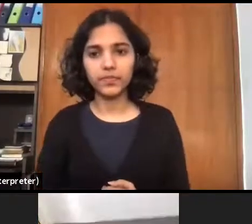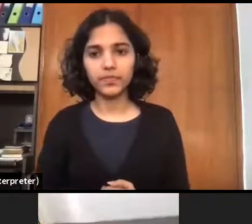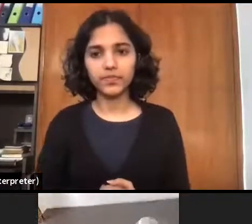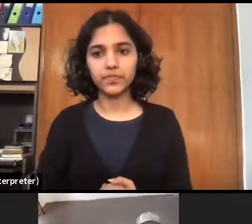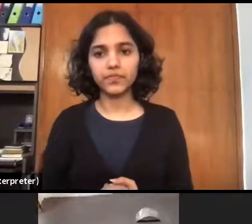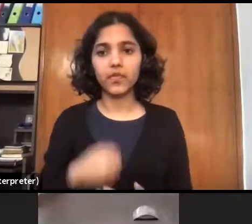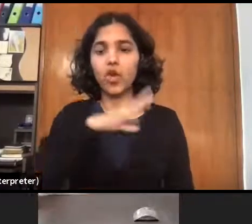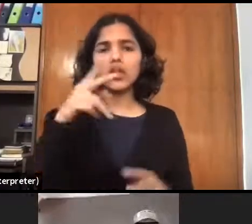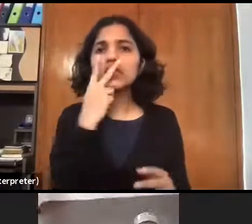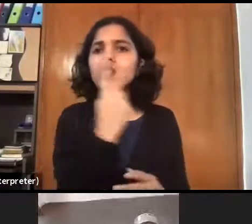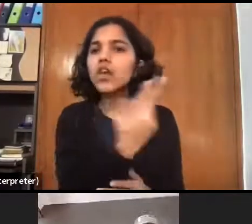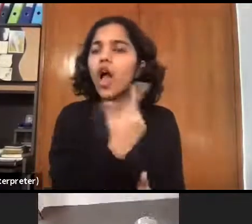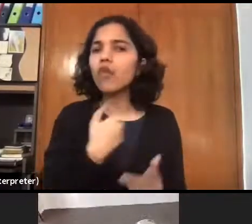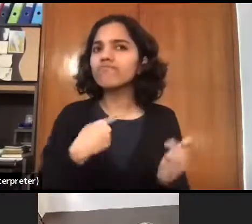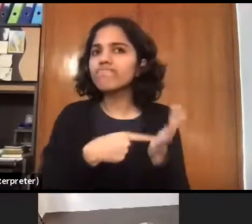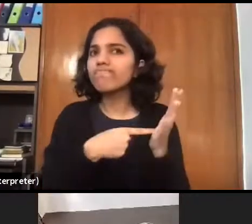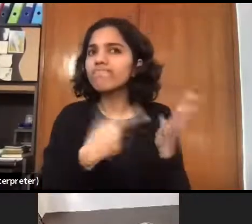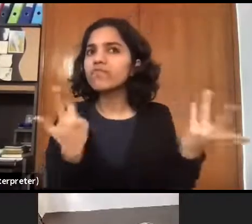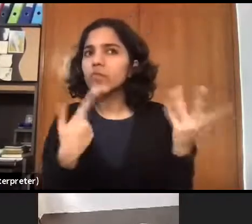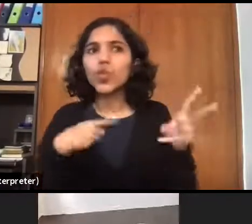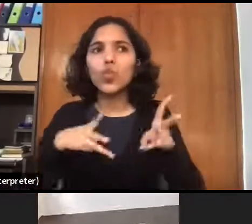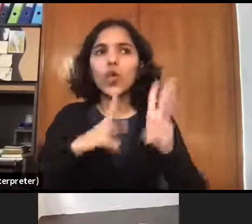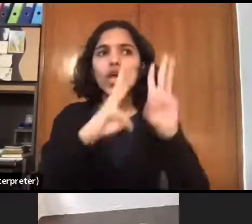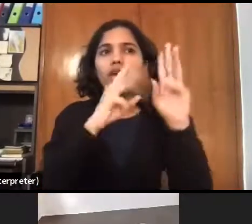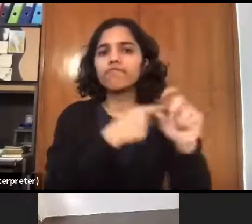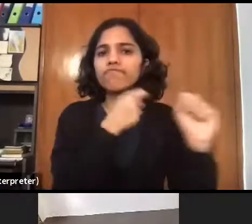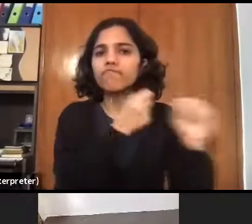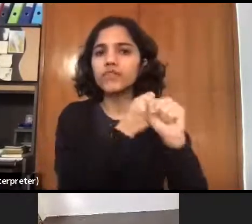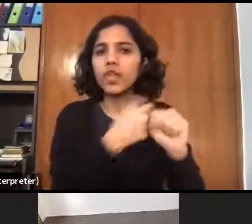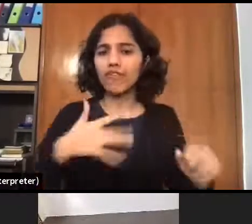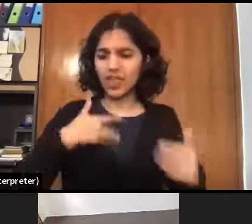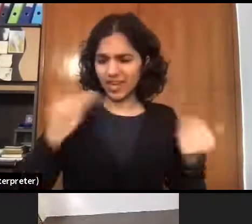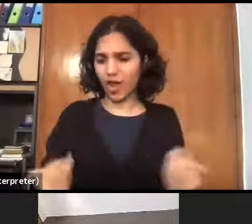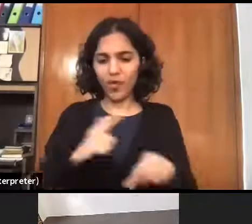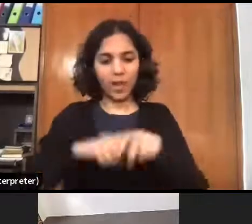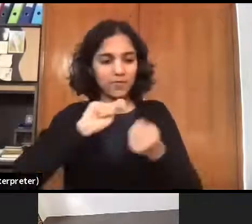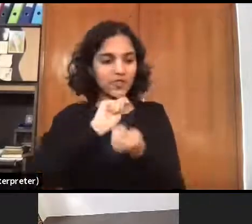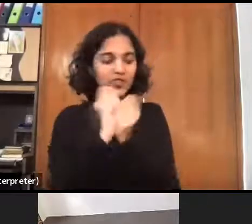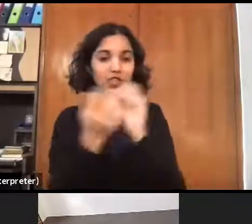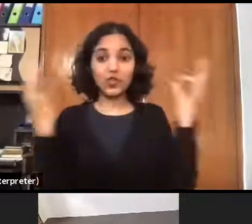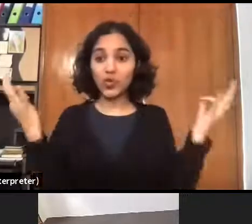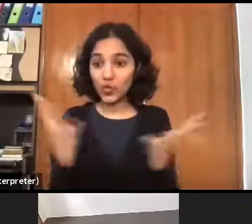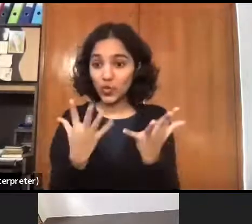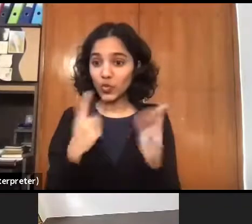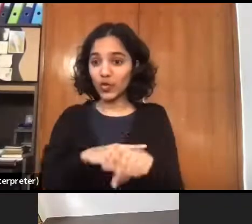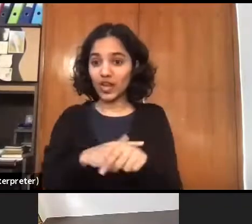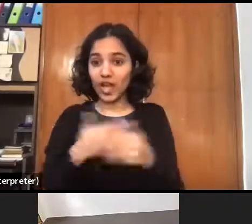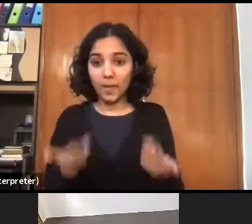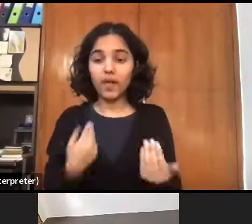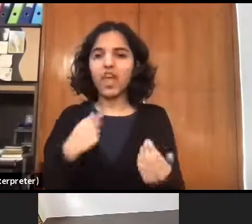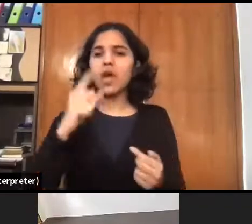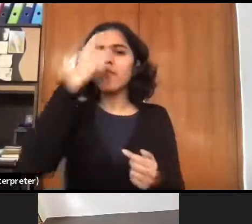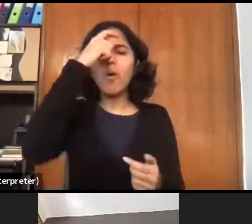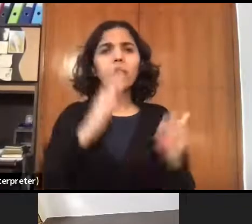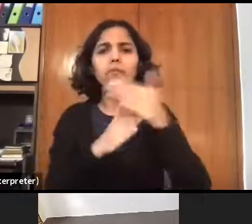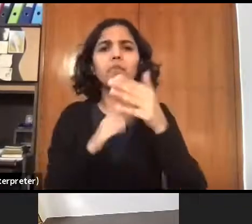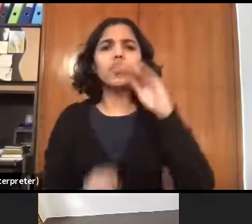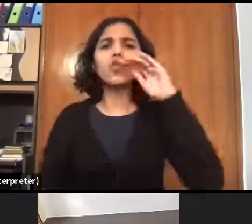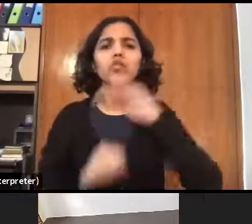find our way forward. In these new circumstances, I think the major hurdles that we are facing right now